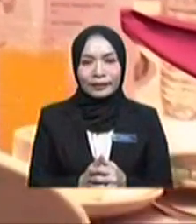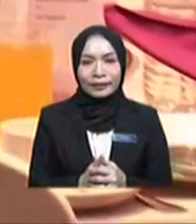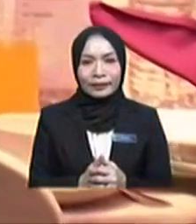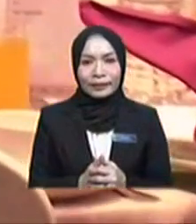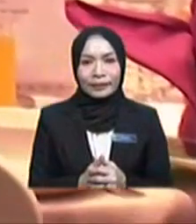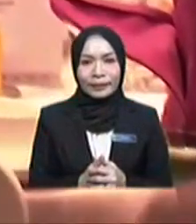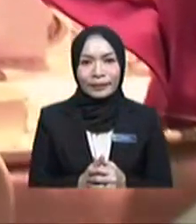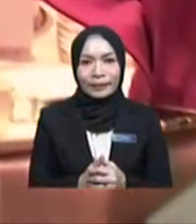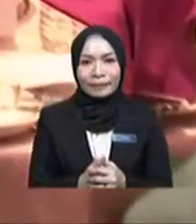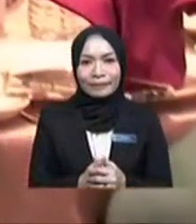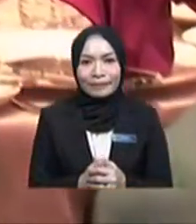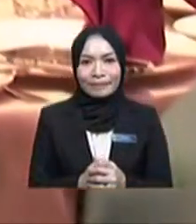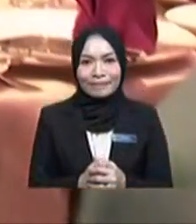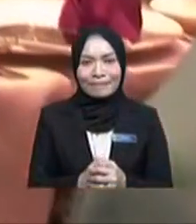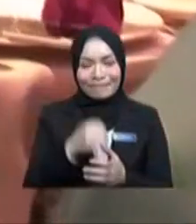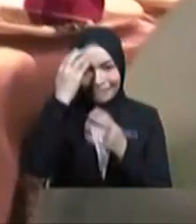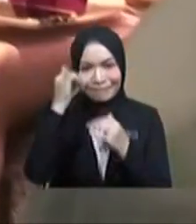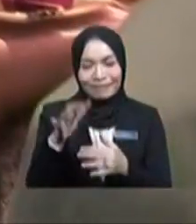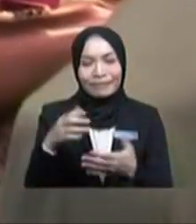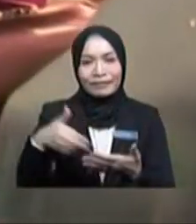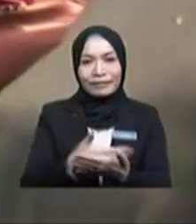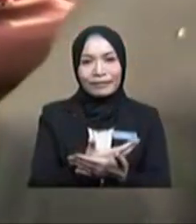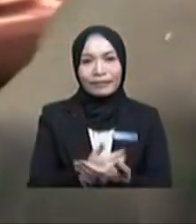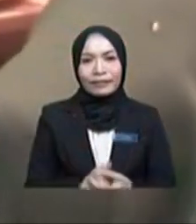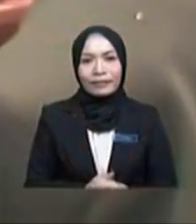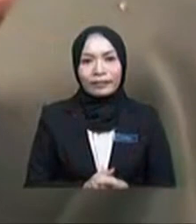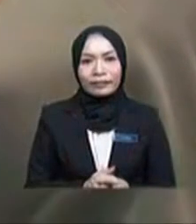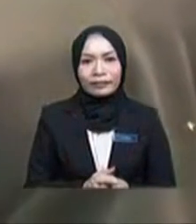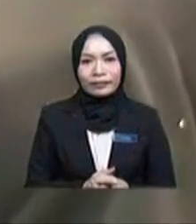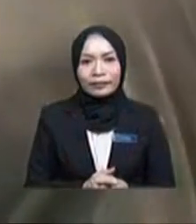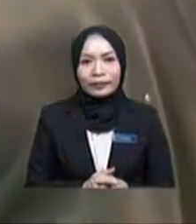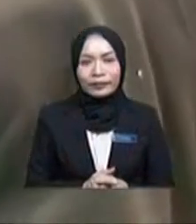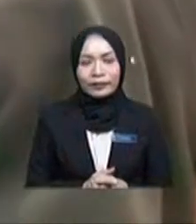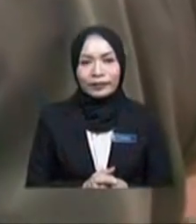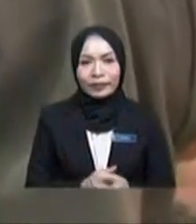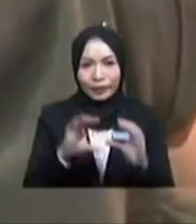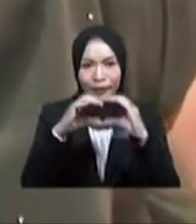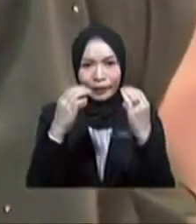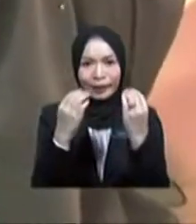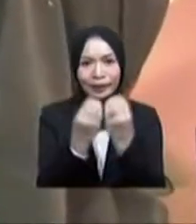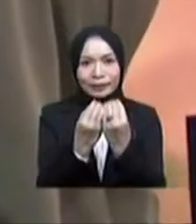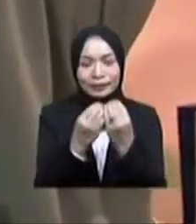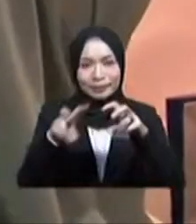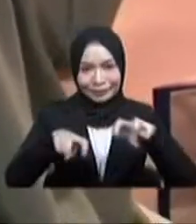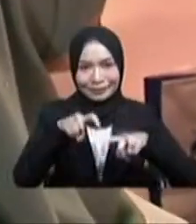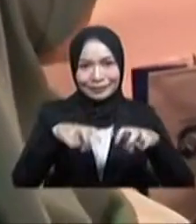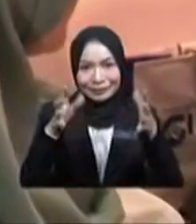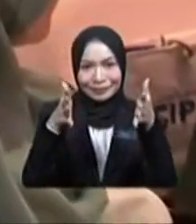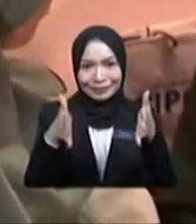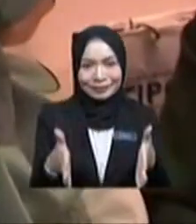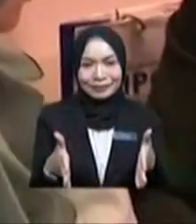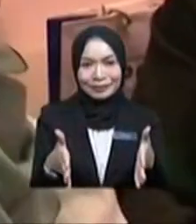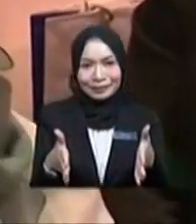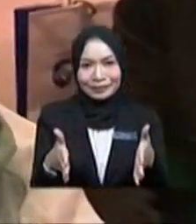and innovations in English language education through well-researched papers and